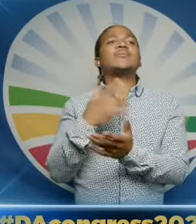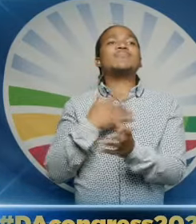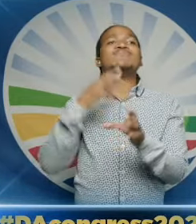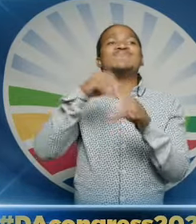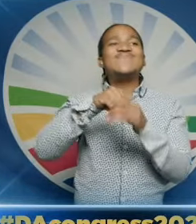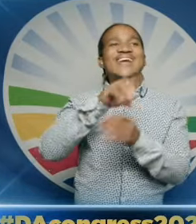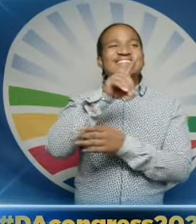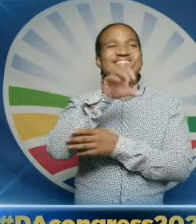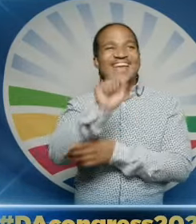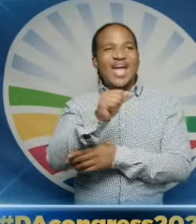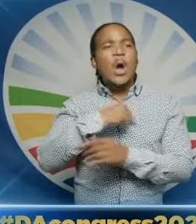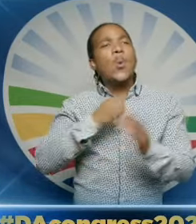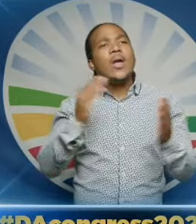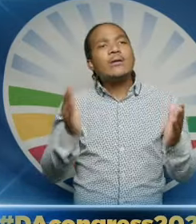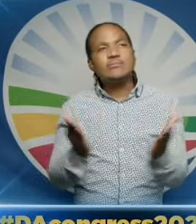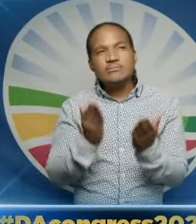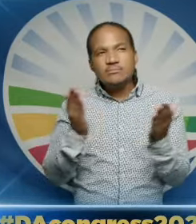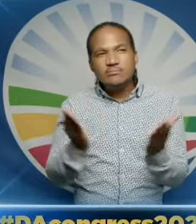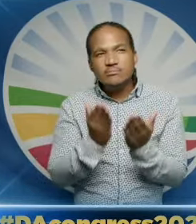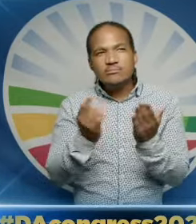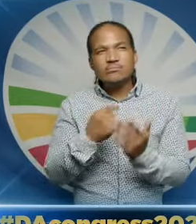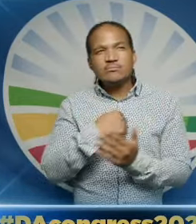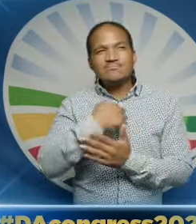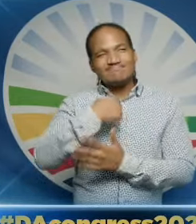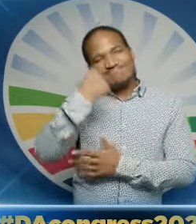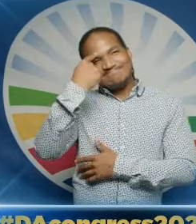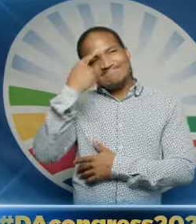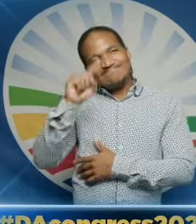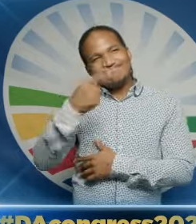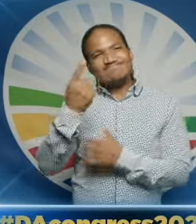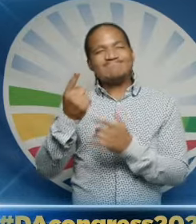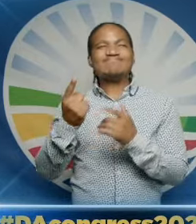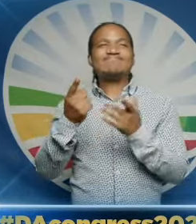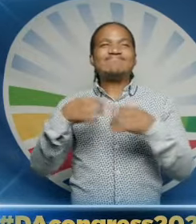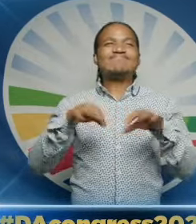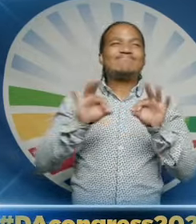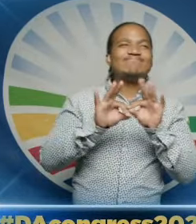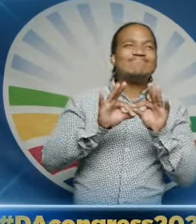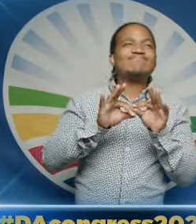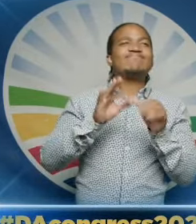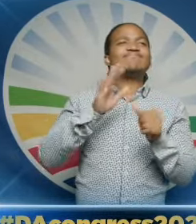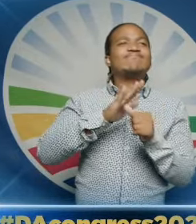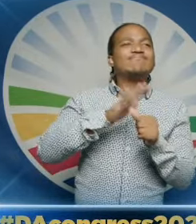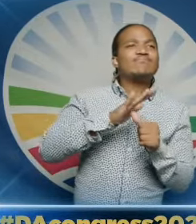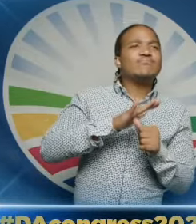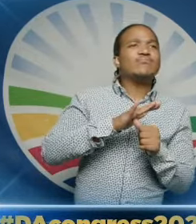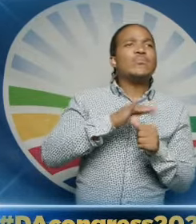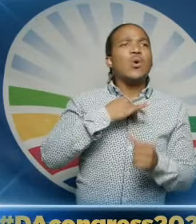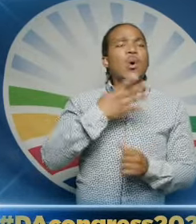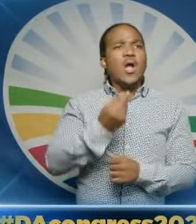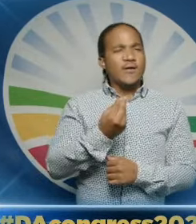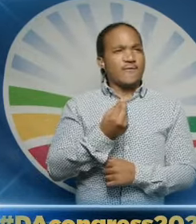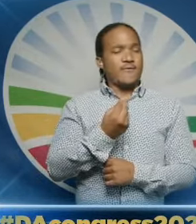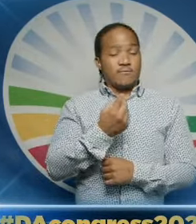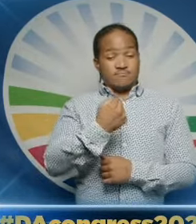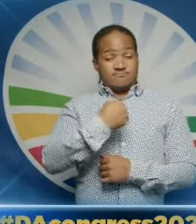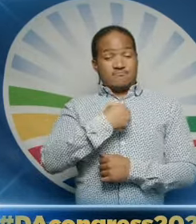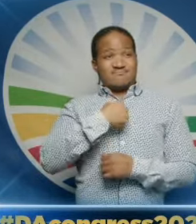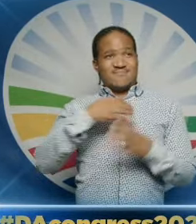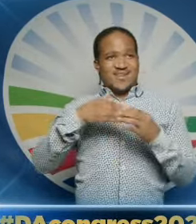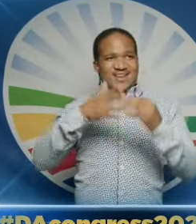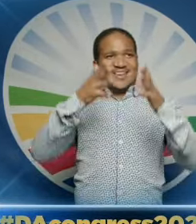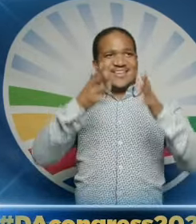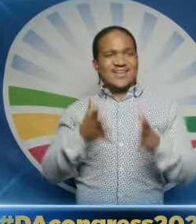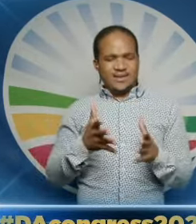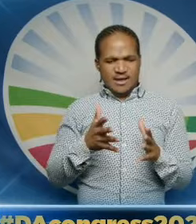we encourage debate. I just try to think of some of our opponents, for instance, where you've got a self-chosen leader. I mean, how